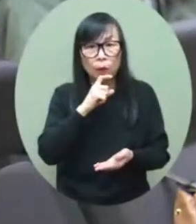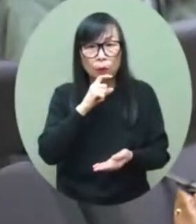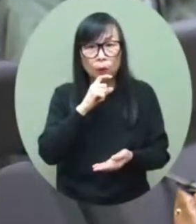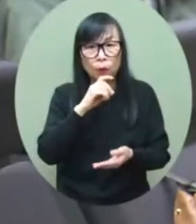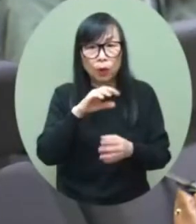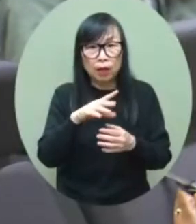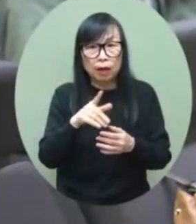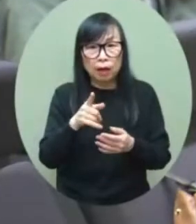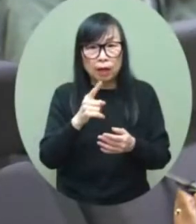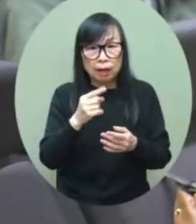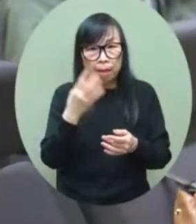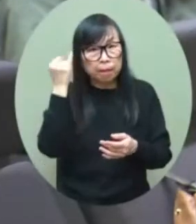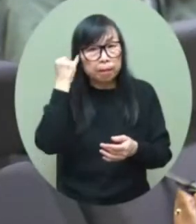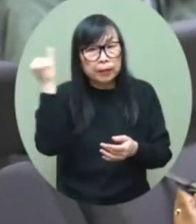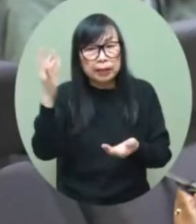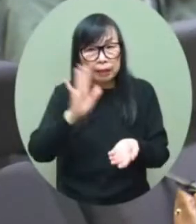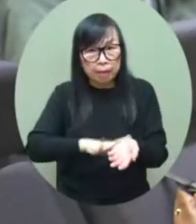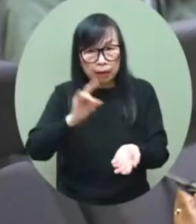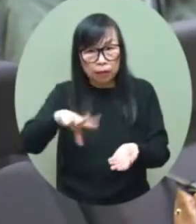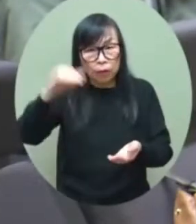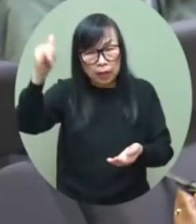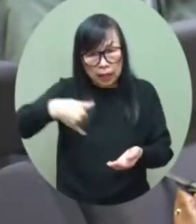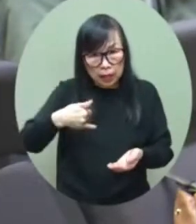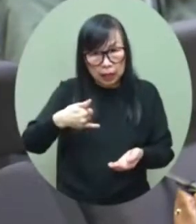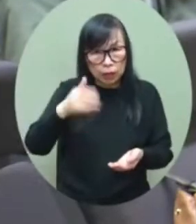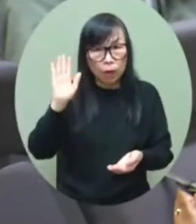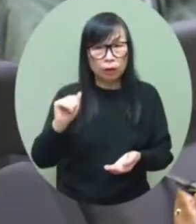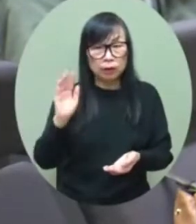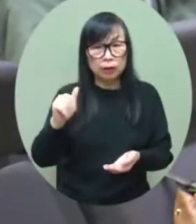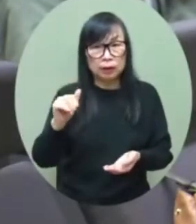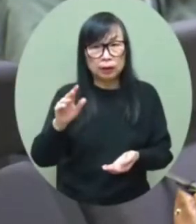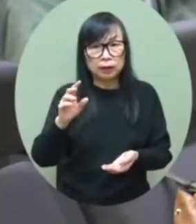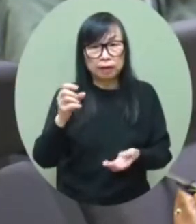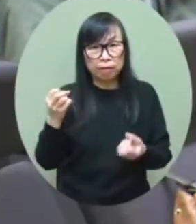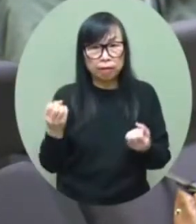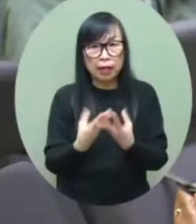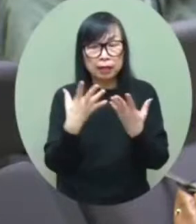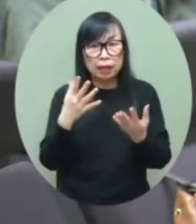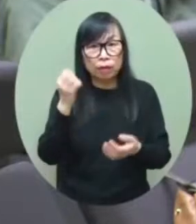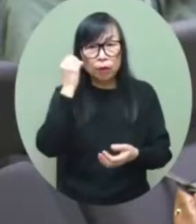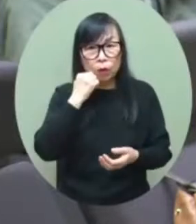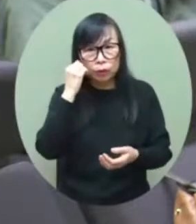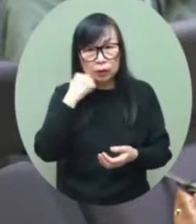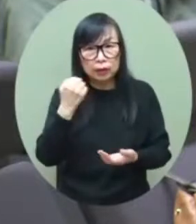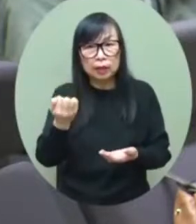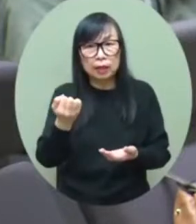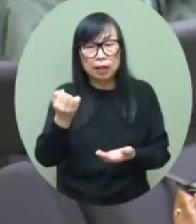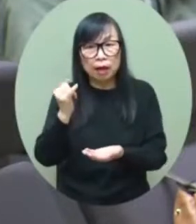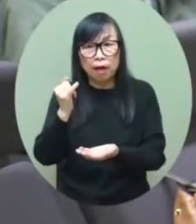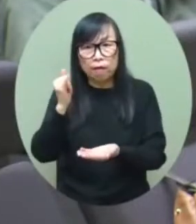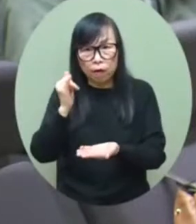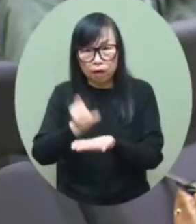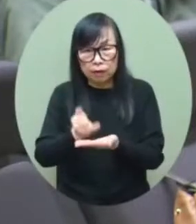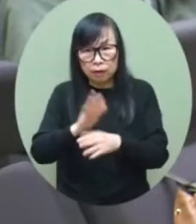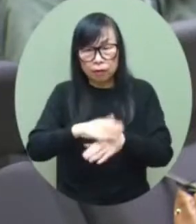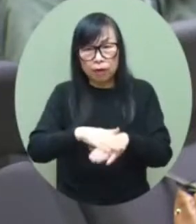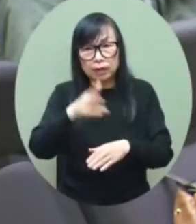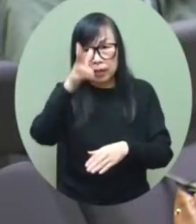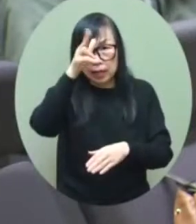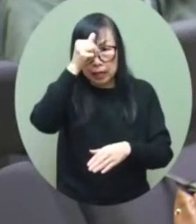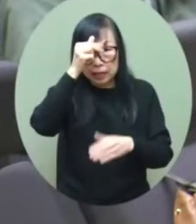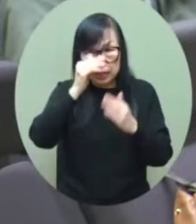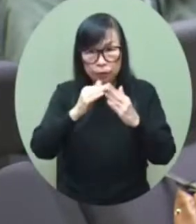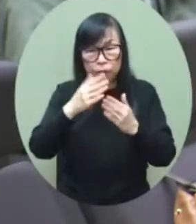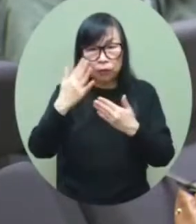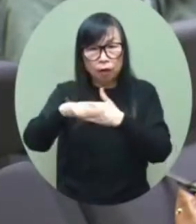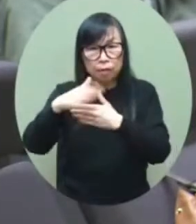epidemic? I think you have asked two questions. That, you know, when there is an unknown virus in future, can you be sure that there won't be, again, you